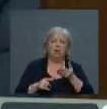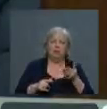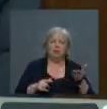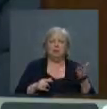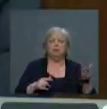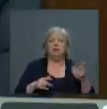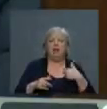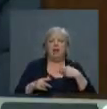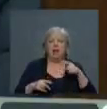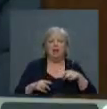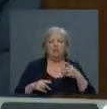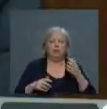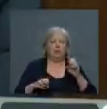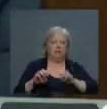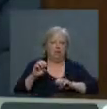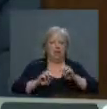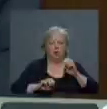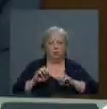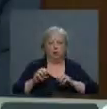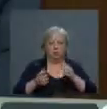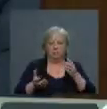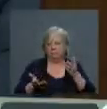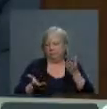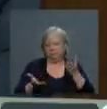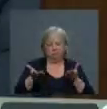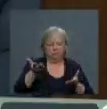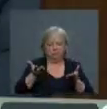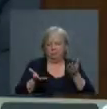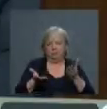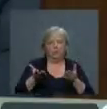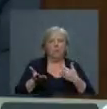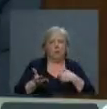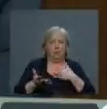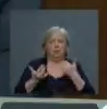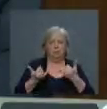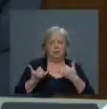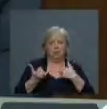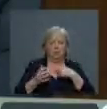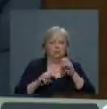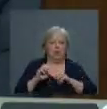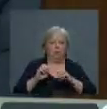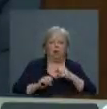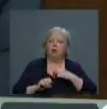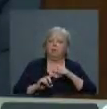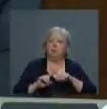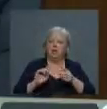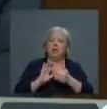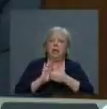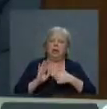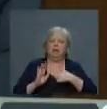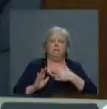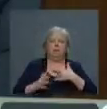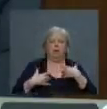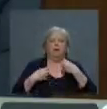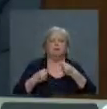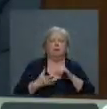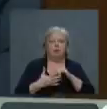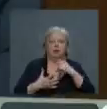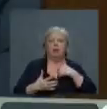I have to weigh, and we're weighing those now. And I feel again very confident that I'll come to an